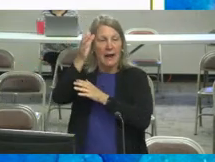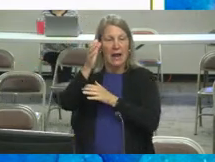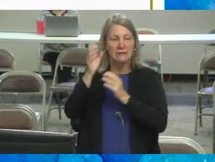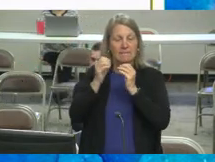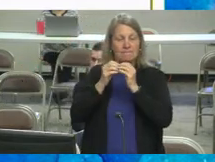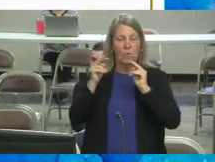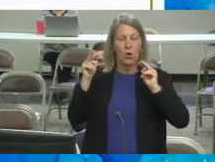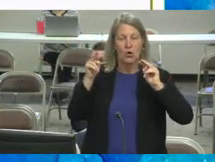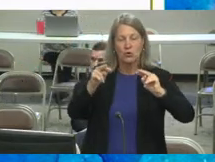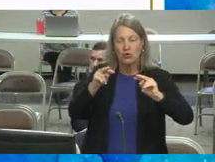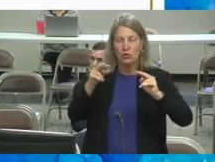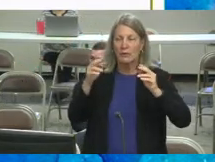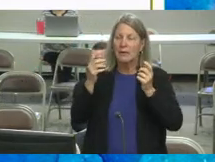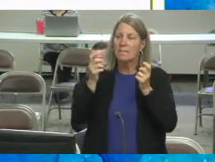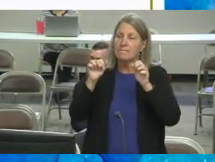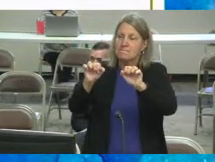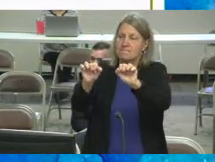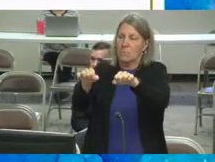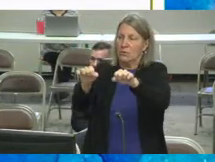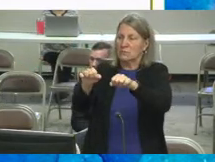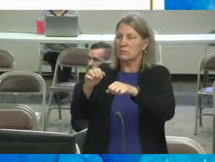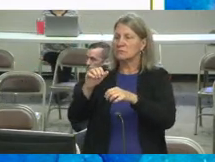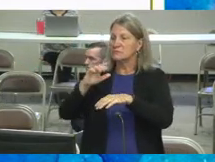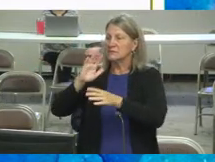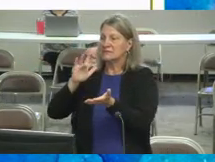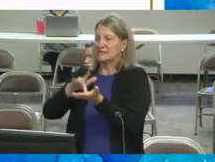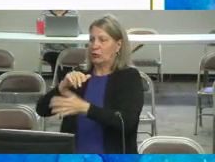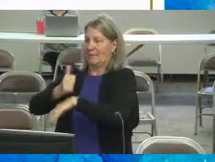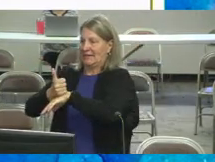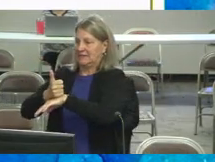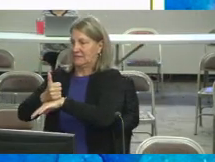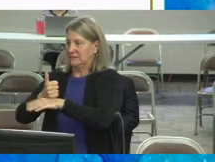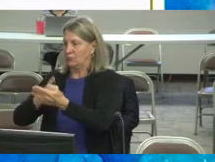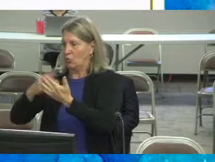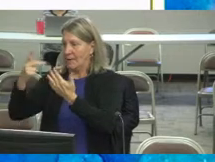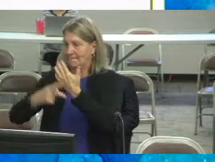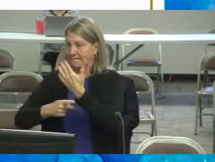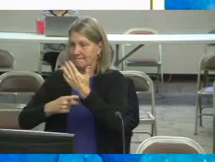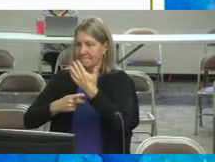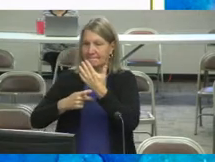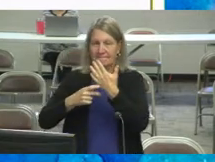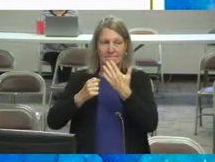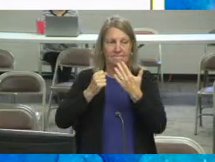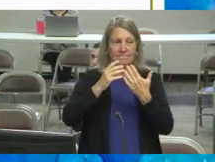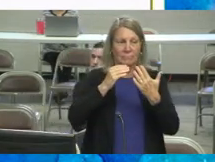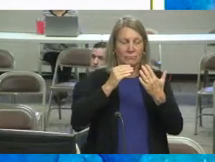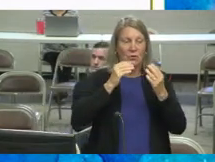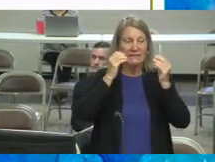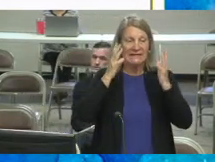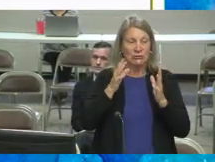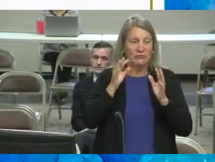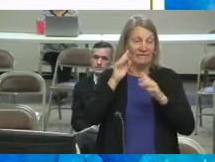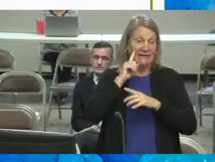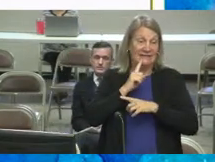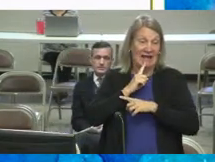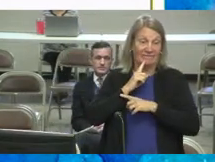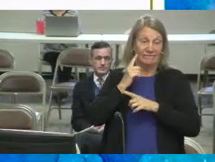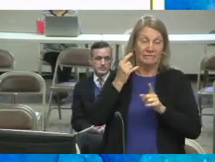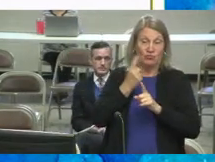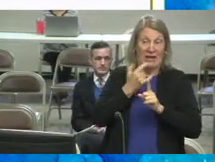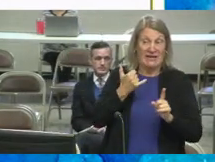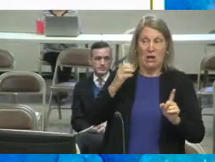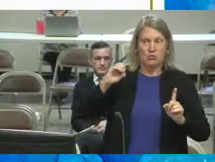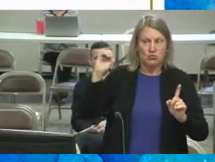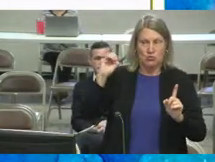buildings and so we're looking at is it possible to develop a center-based program